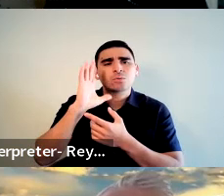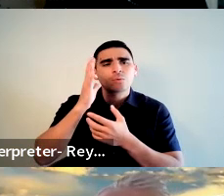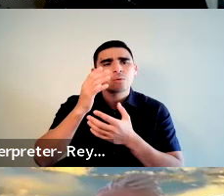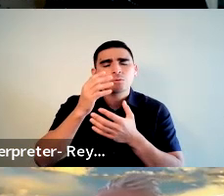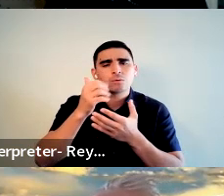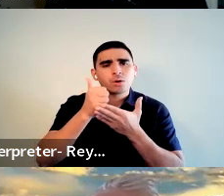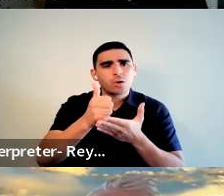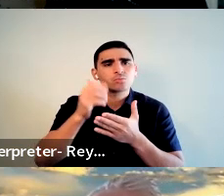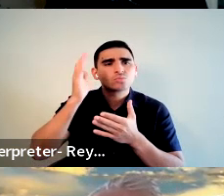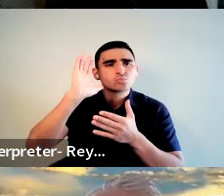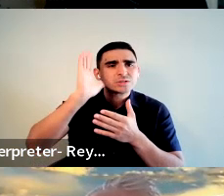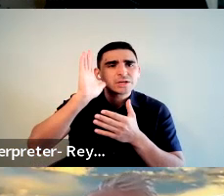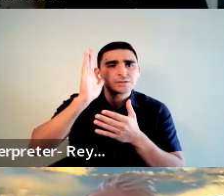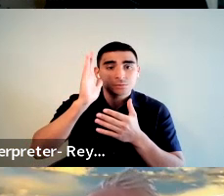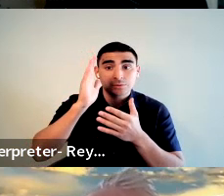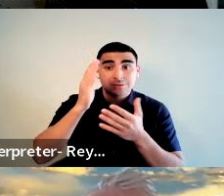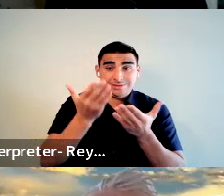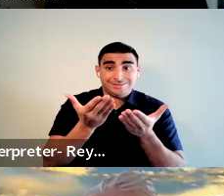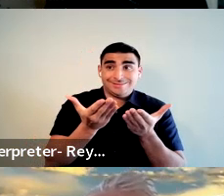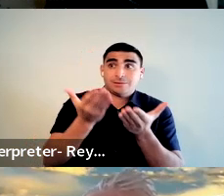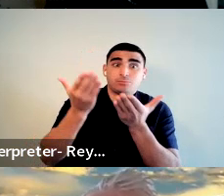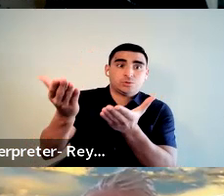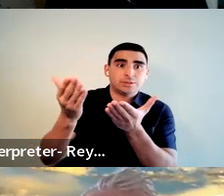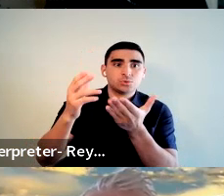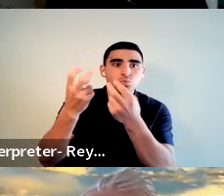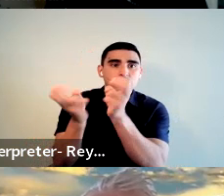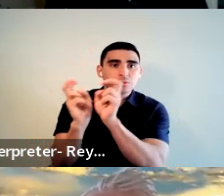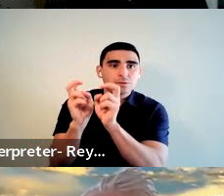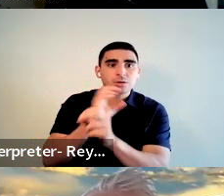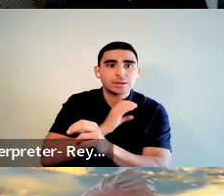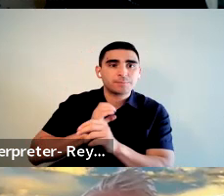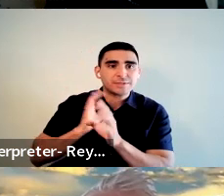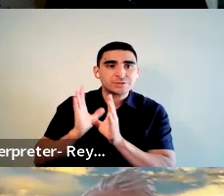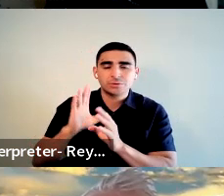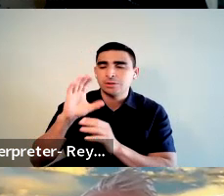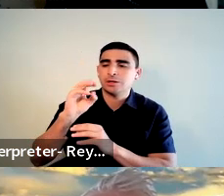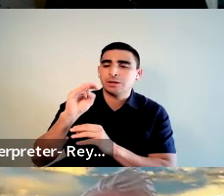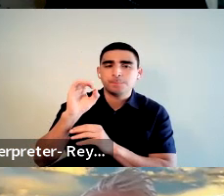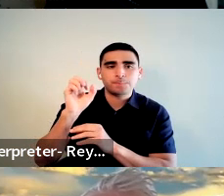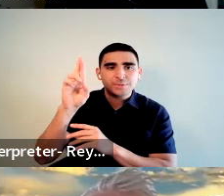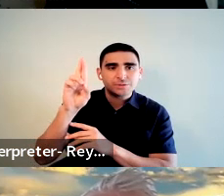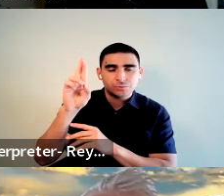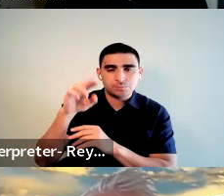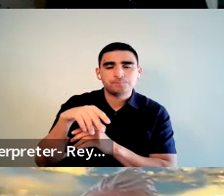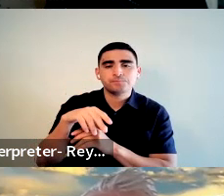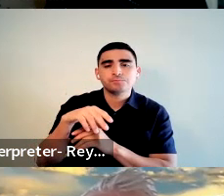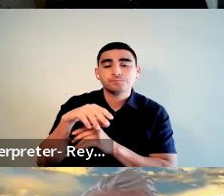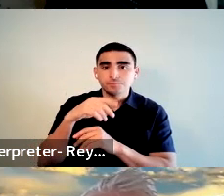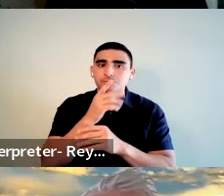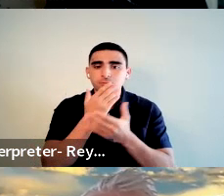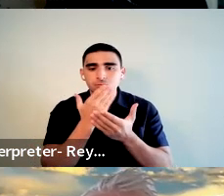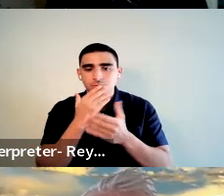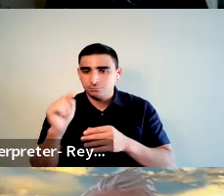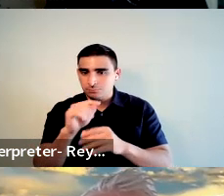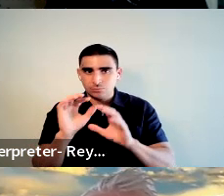presentation goes to the commissioners. So they're still very drafty, and I really appreciate the work that the subgroups did to